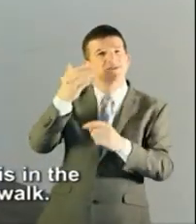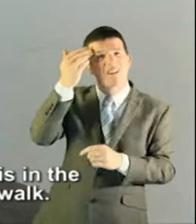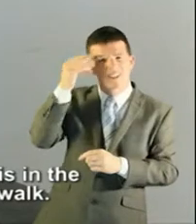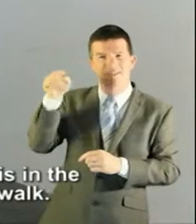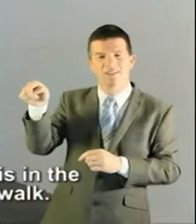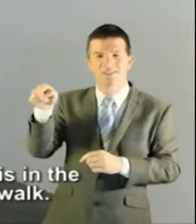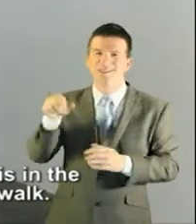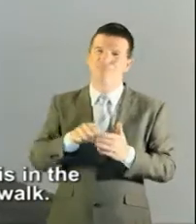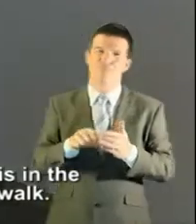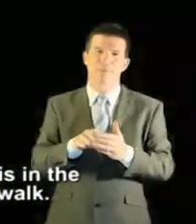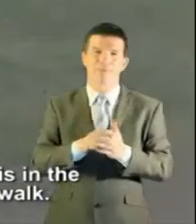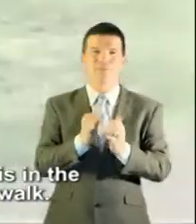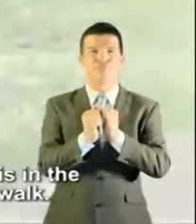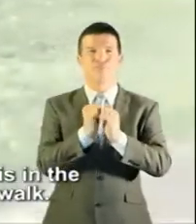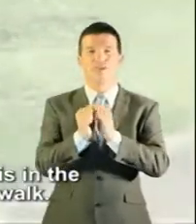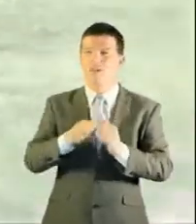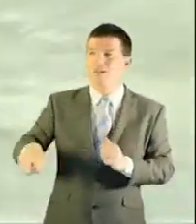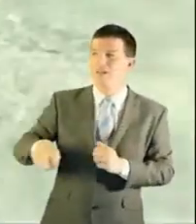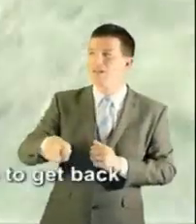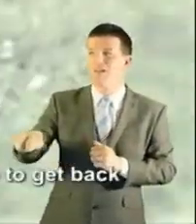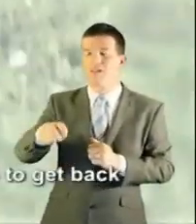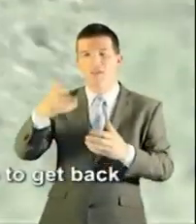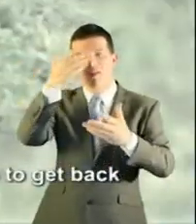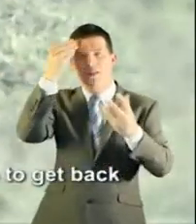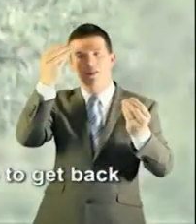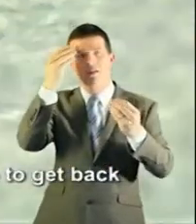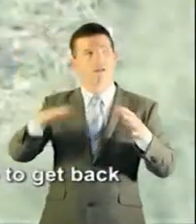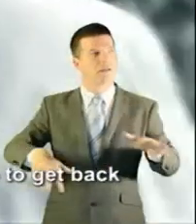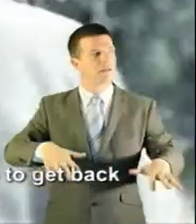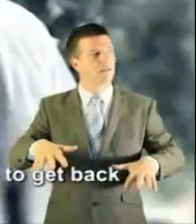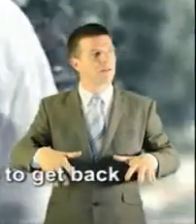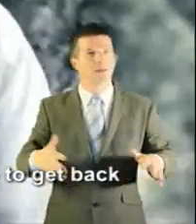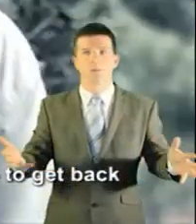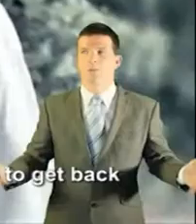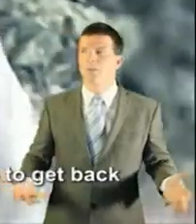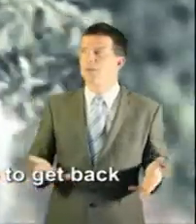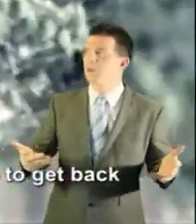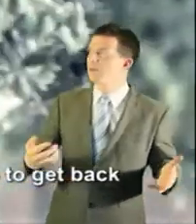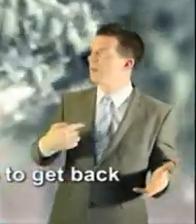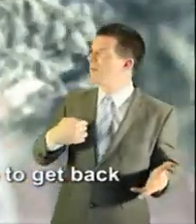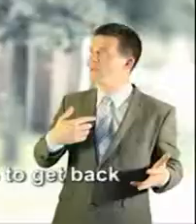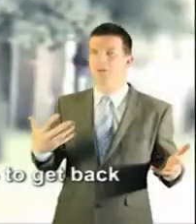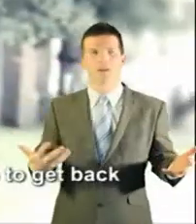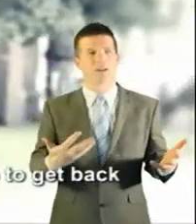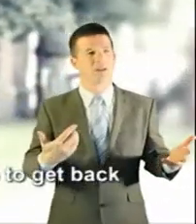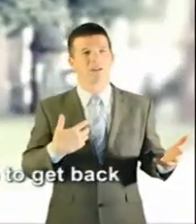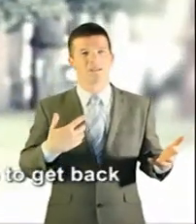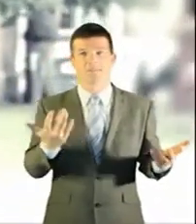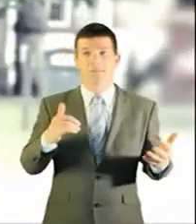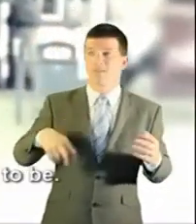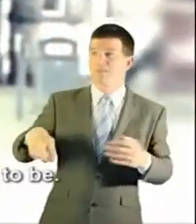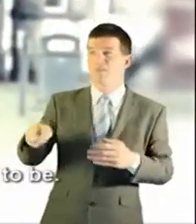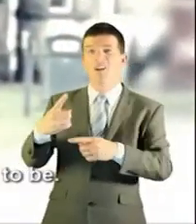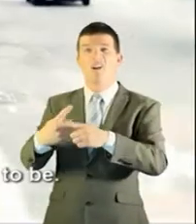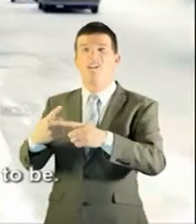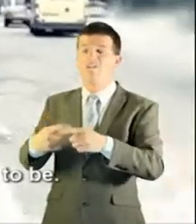so he gets lost when he's out for a walk. He'll go out for half an hour and then not be able to get back home because